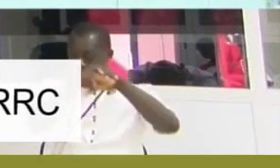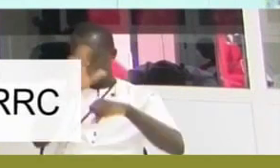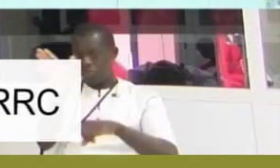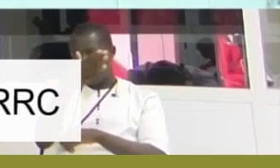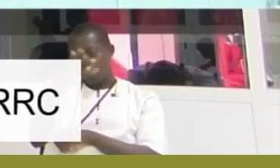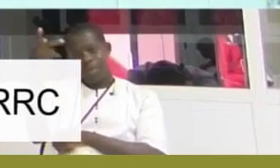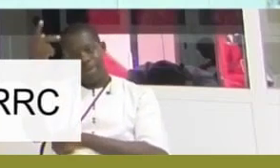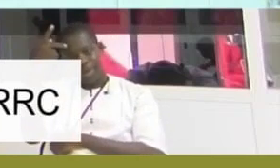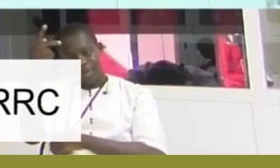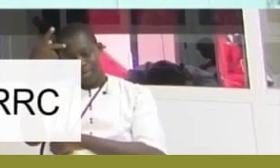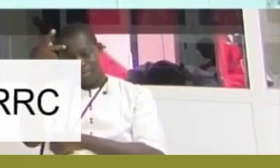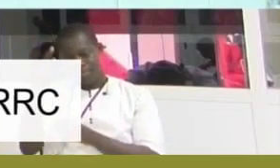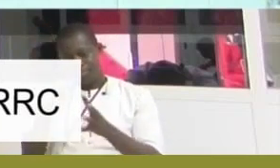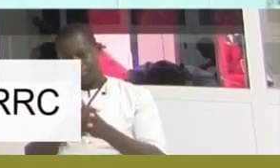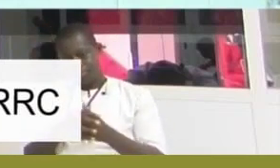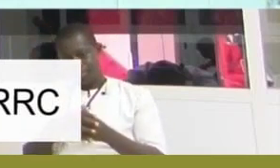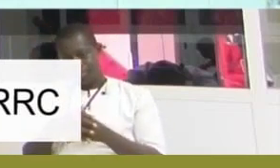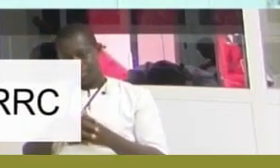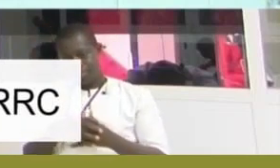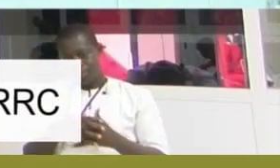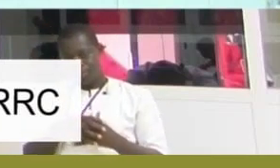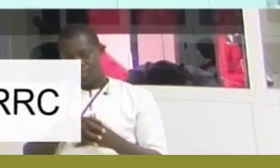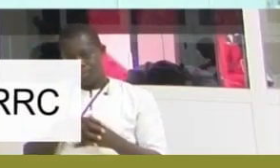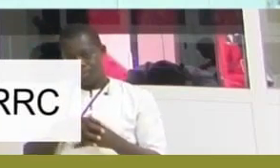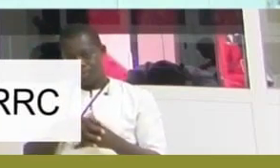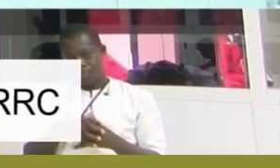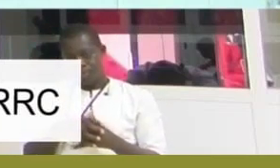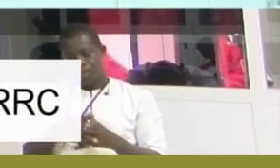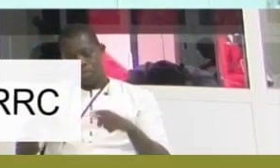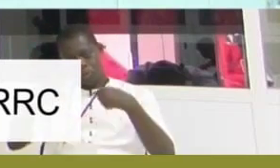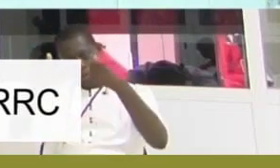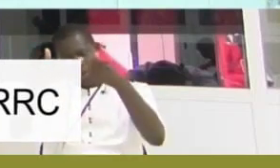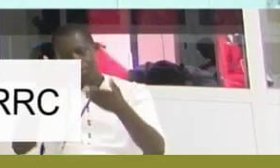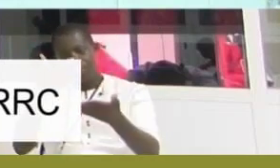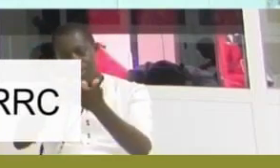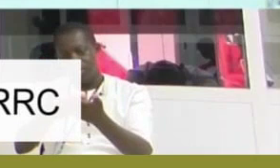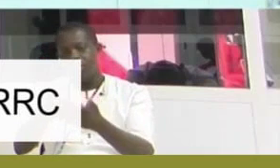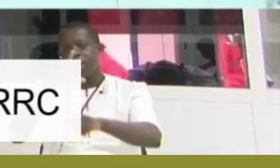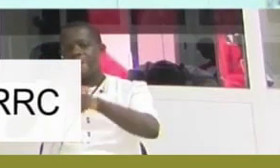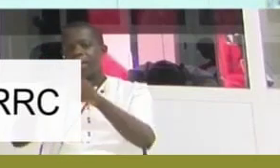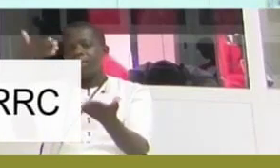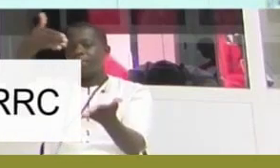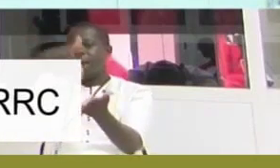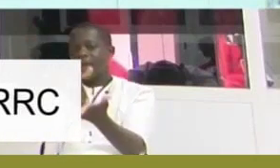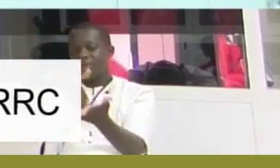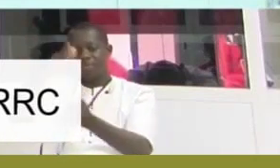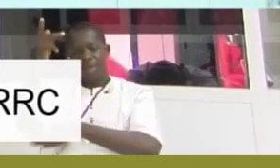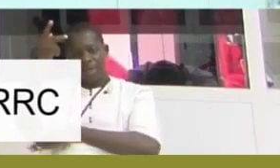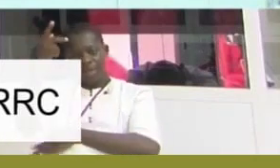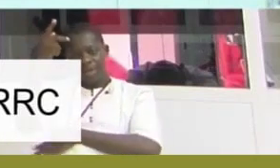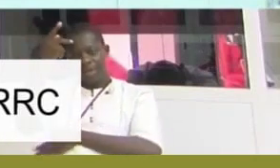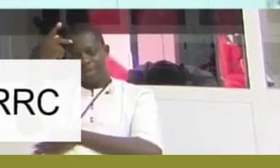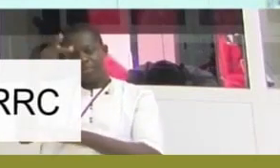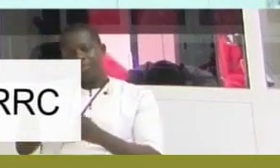Jammeh that he authorized their killing. Their bodies were cut into pieces. When we got to